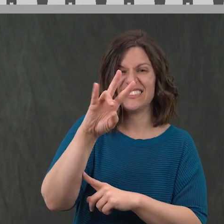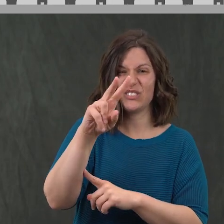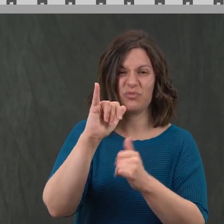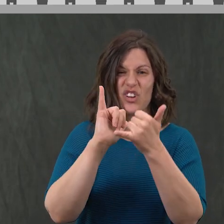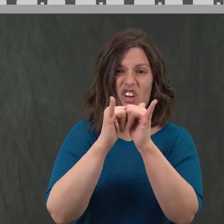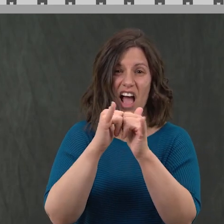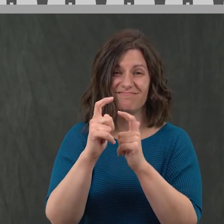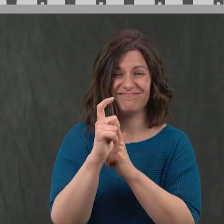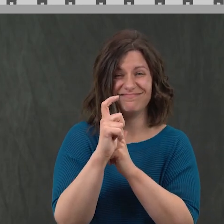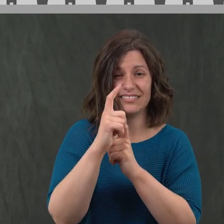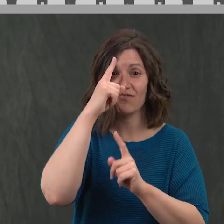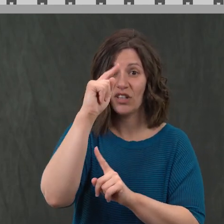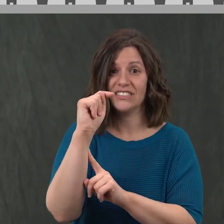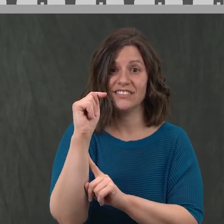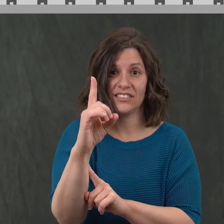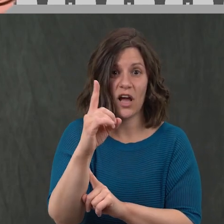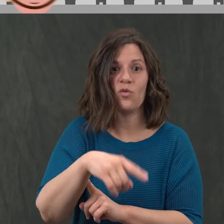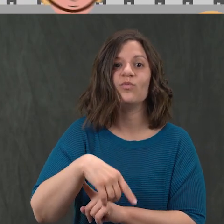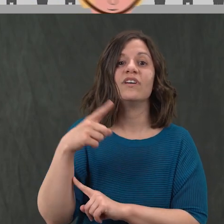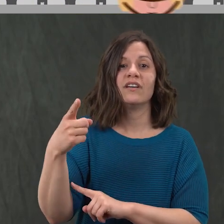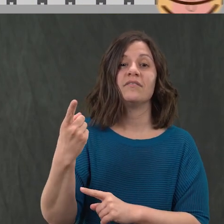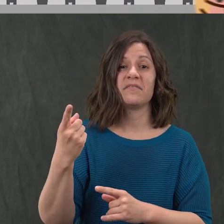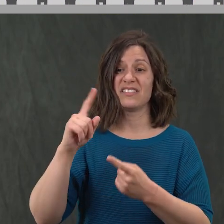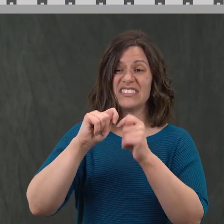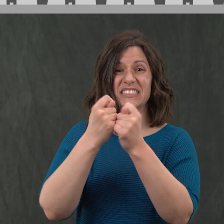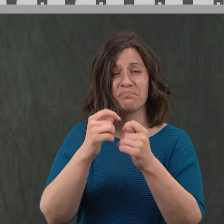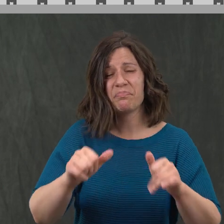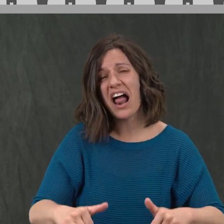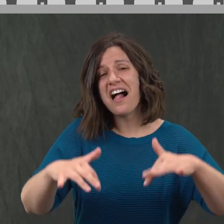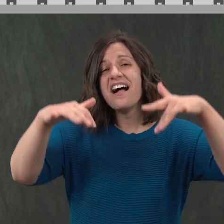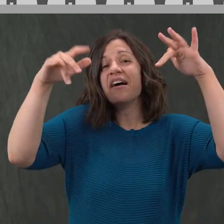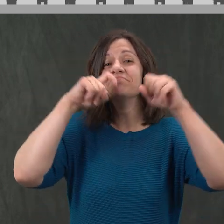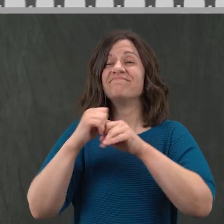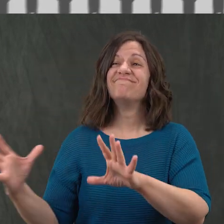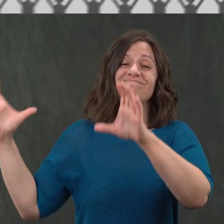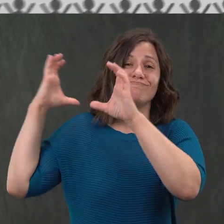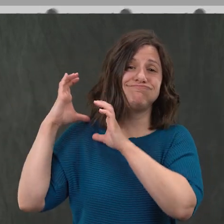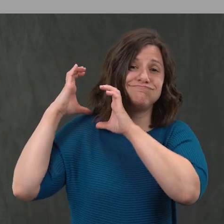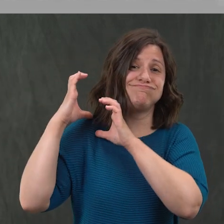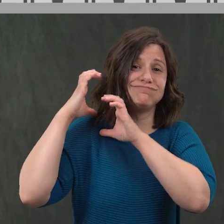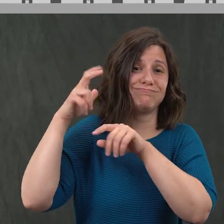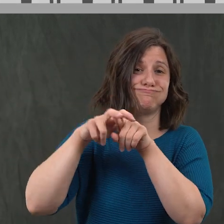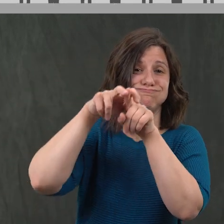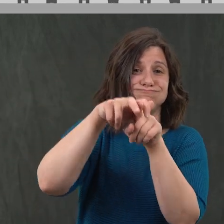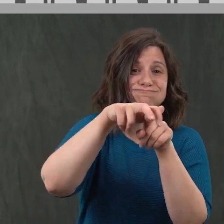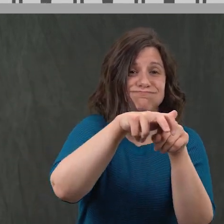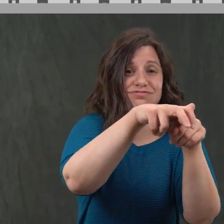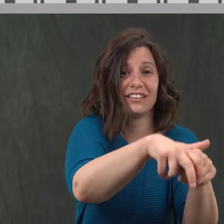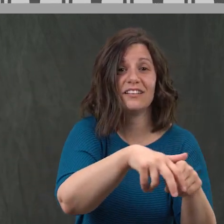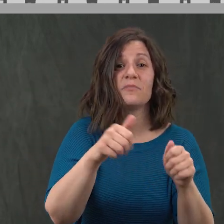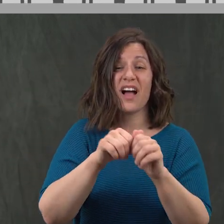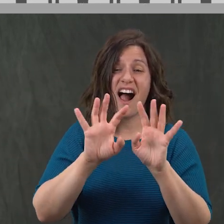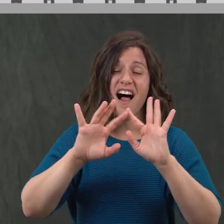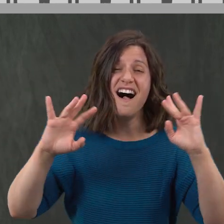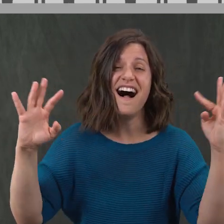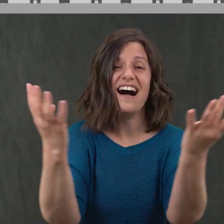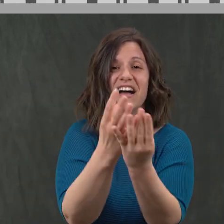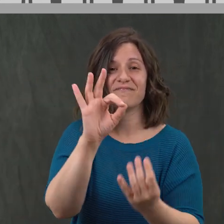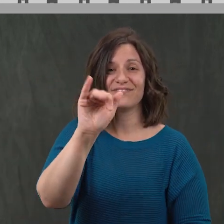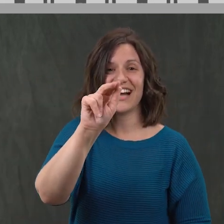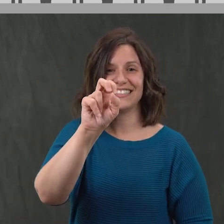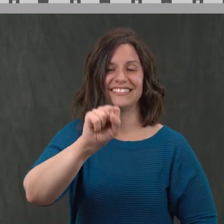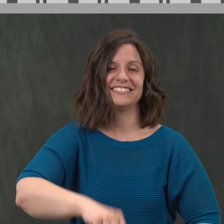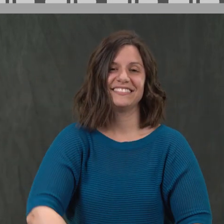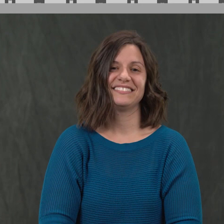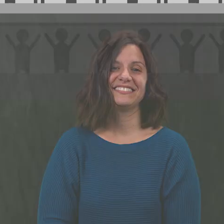72-yard run for a touchdown. Animation, Gary Washington heroically being carried by his teammates. He was carried off the field on his teammates' shoulders with a